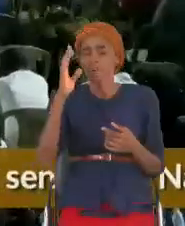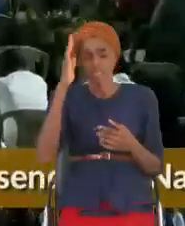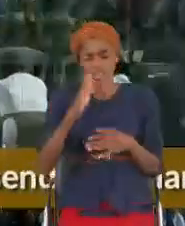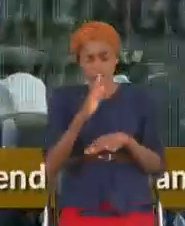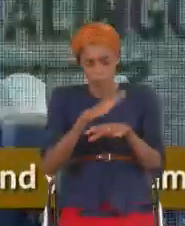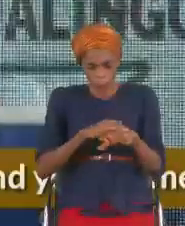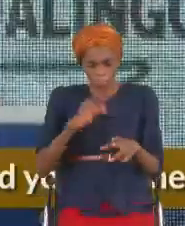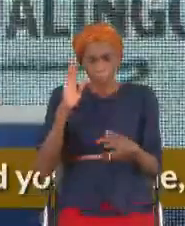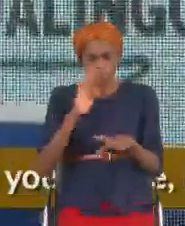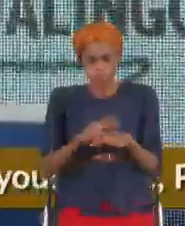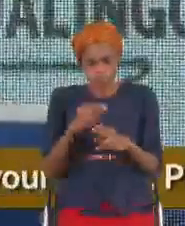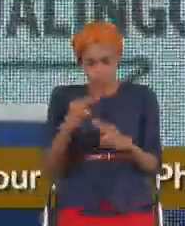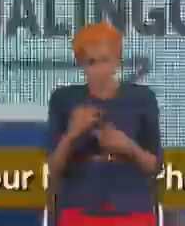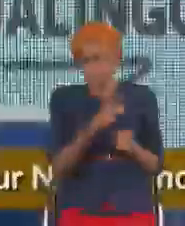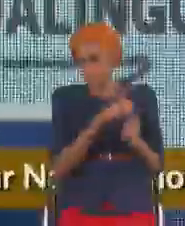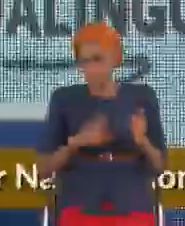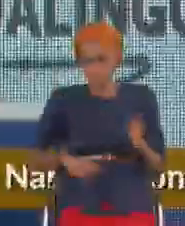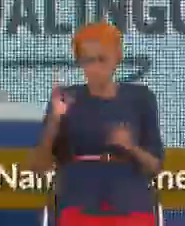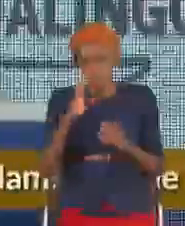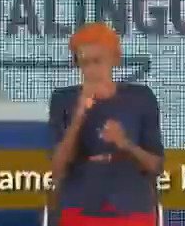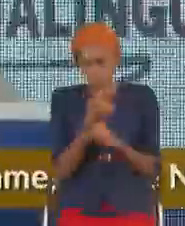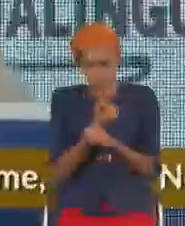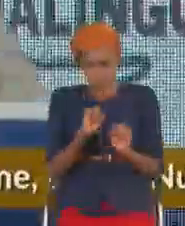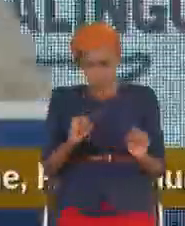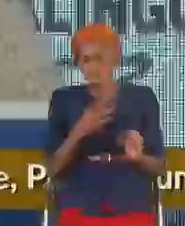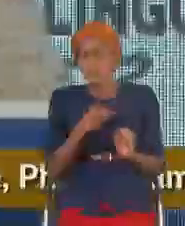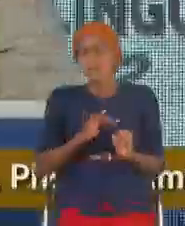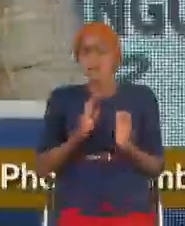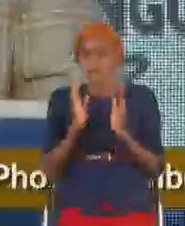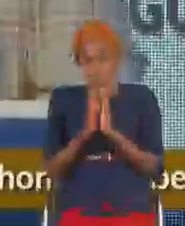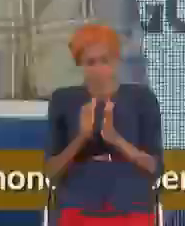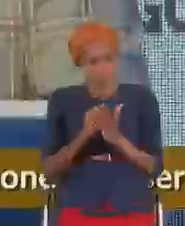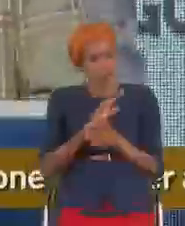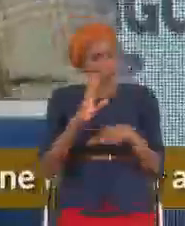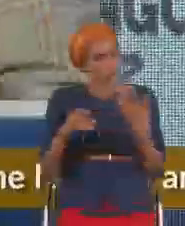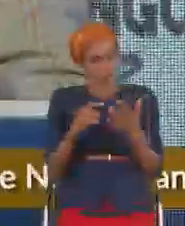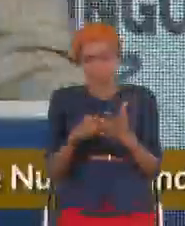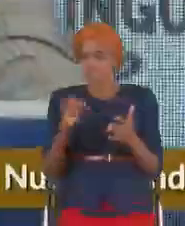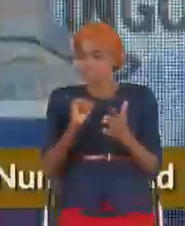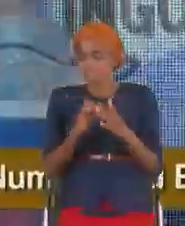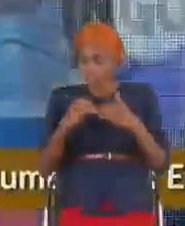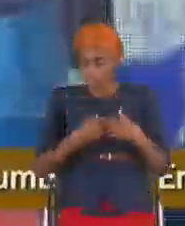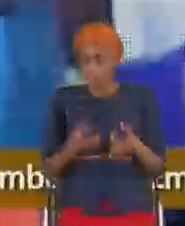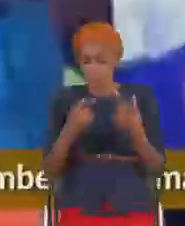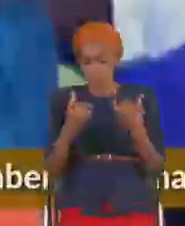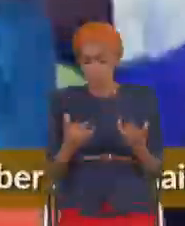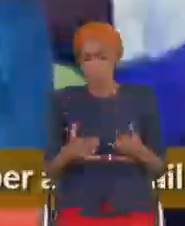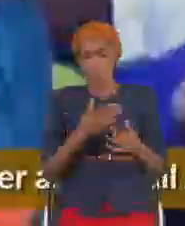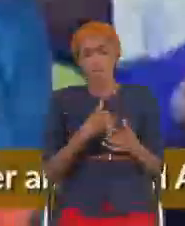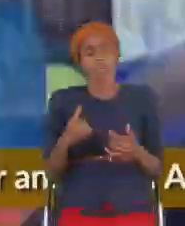call on the name of the Lord shall be saved. And I pray all these who have come now, and